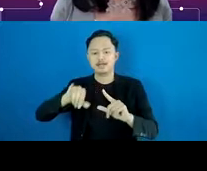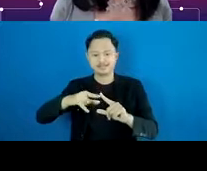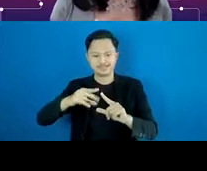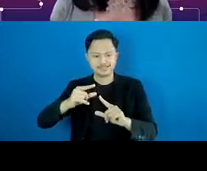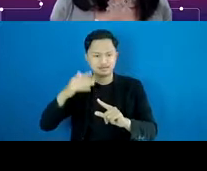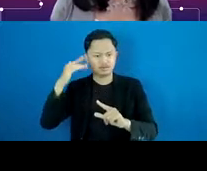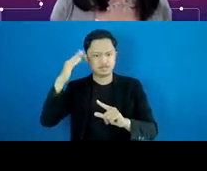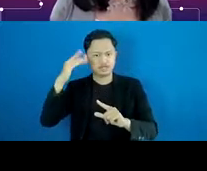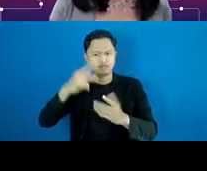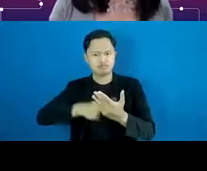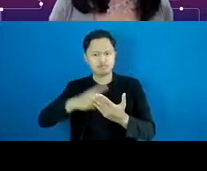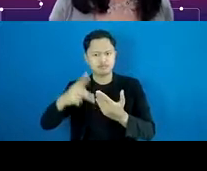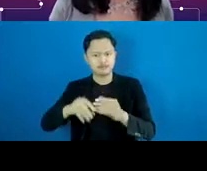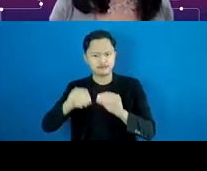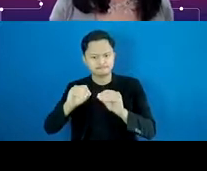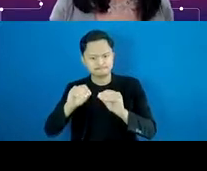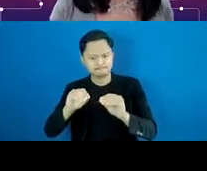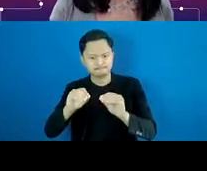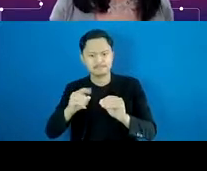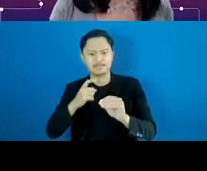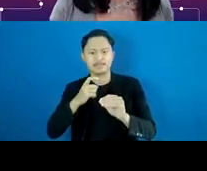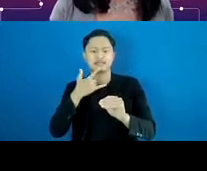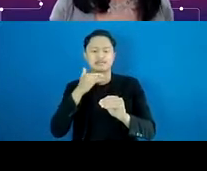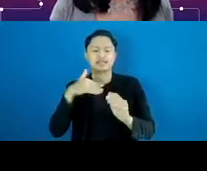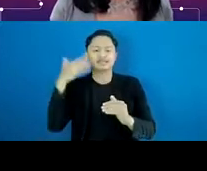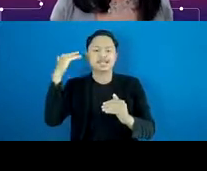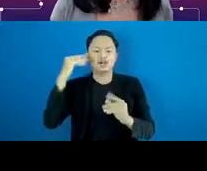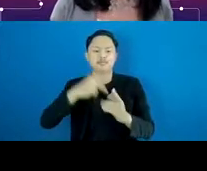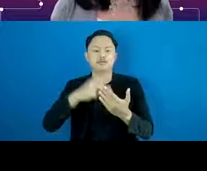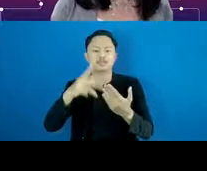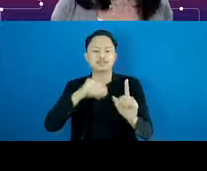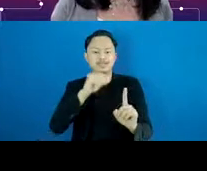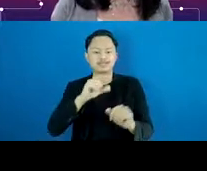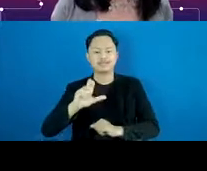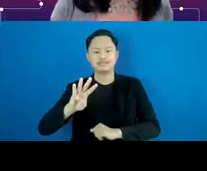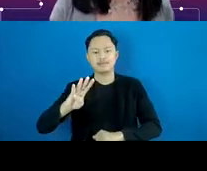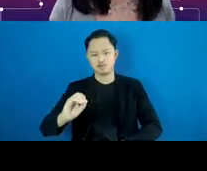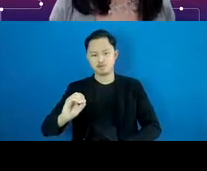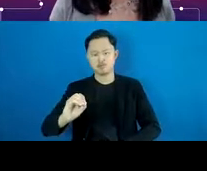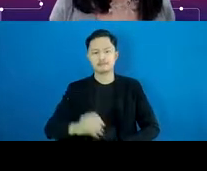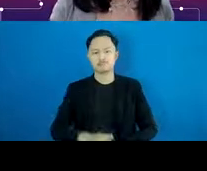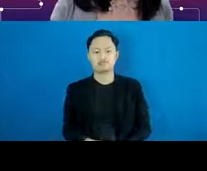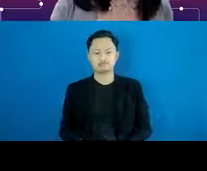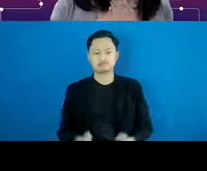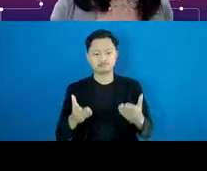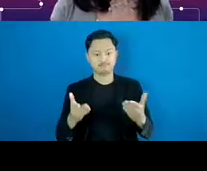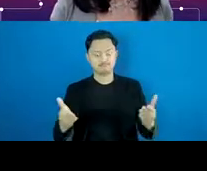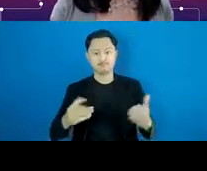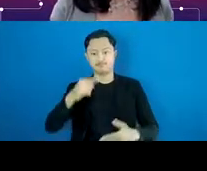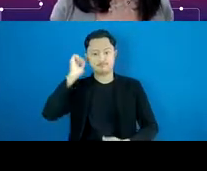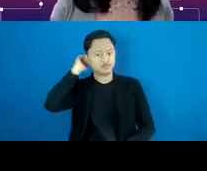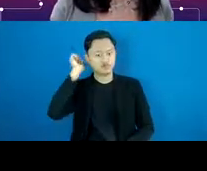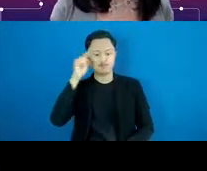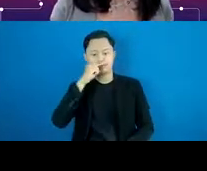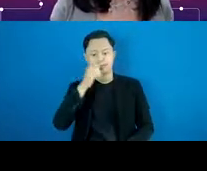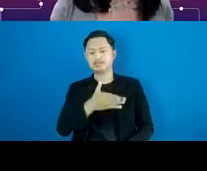Advisor at C40 Cities Finance Facility. And ladies and gentlemen, before we begin,